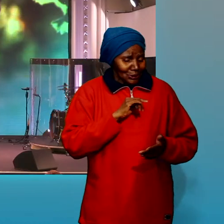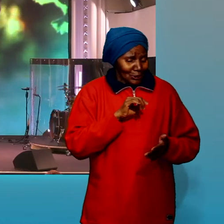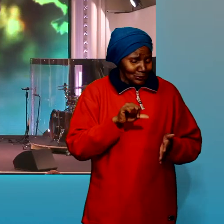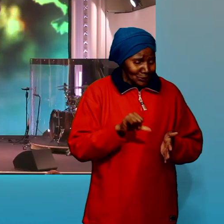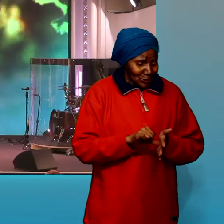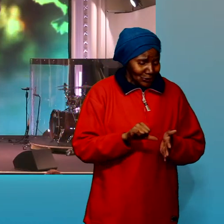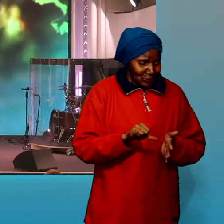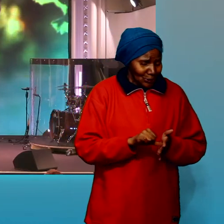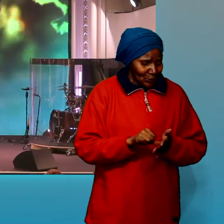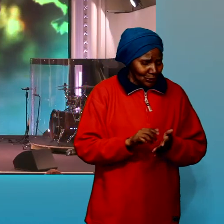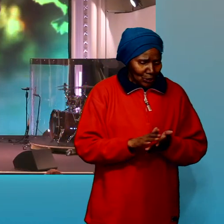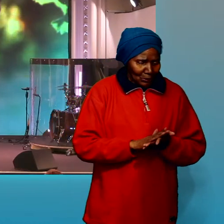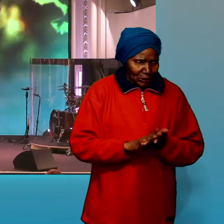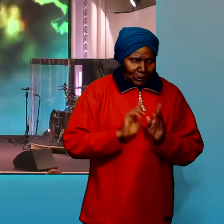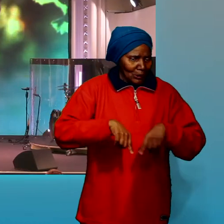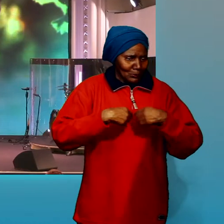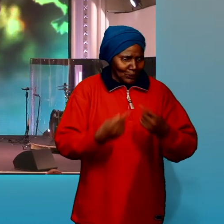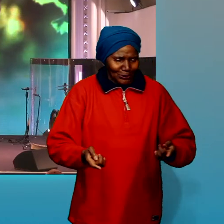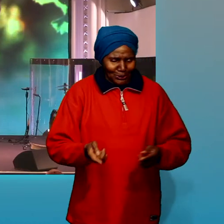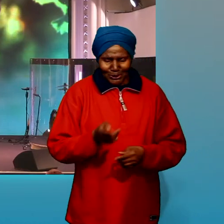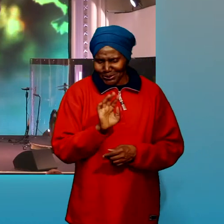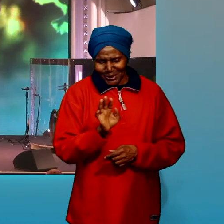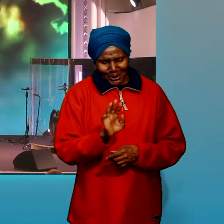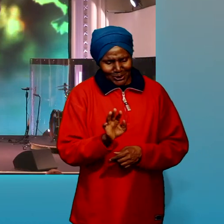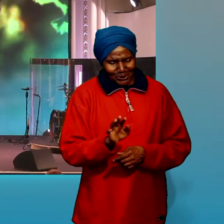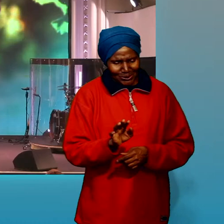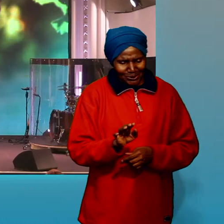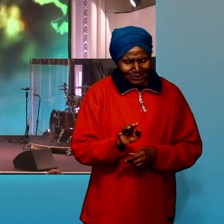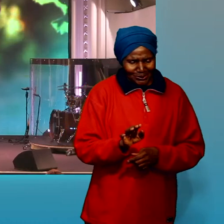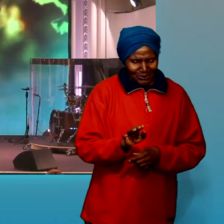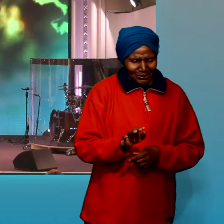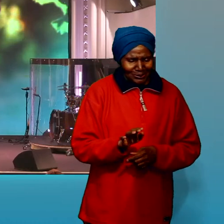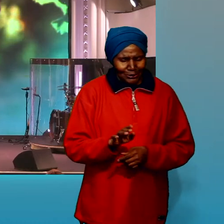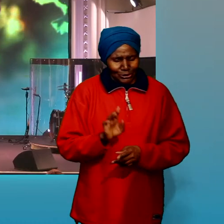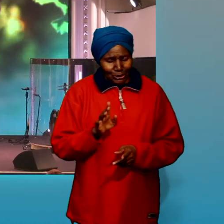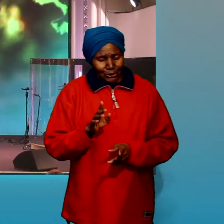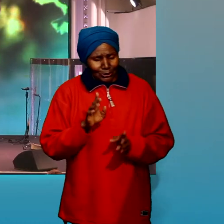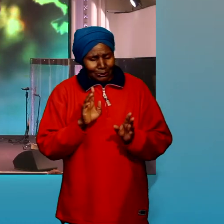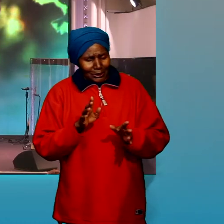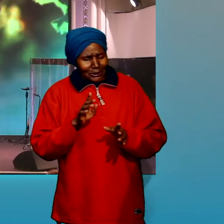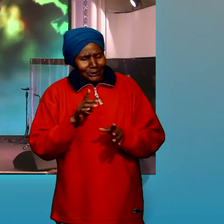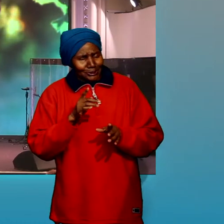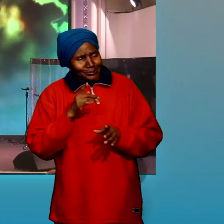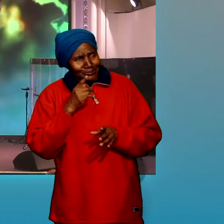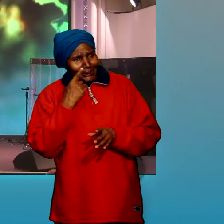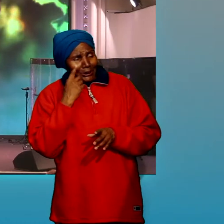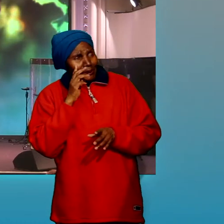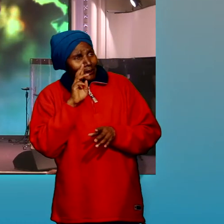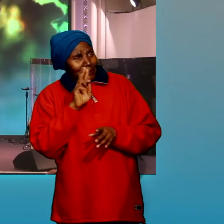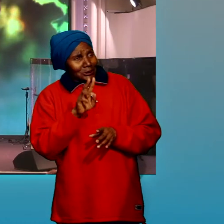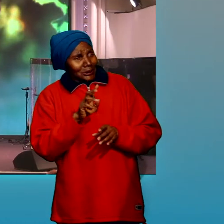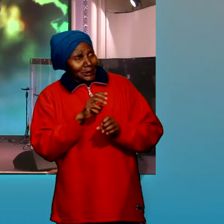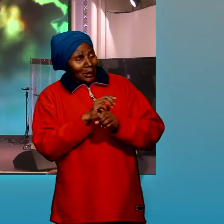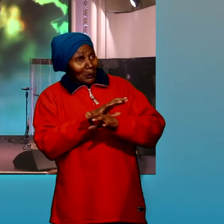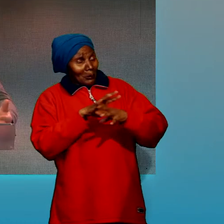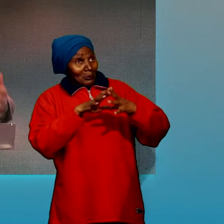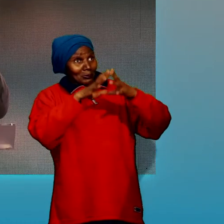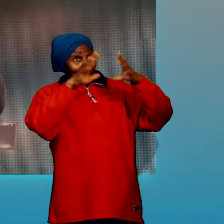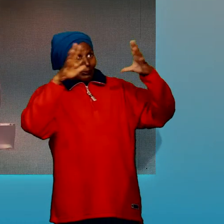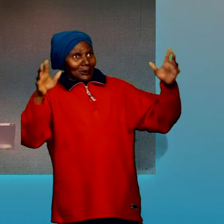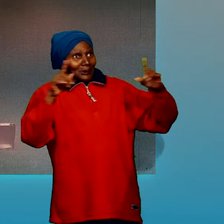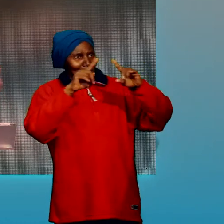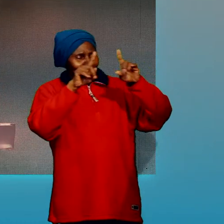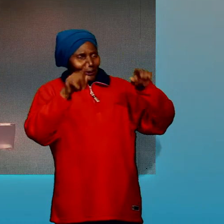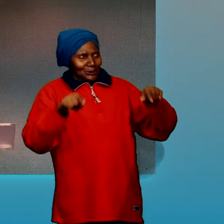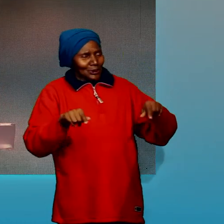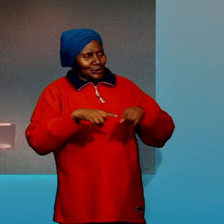not possible. Perspective is always key. Being able to see the greater, bigger picture, knowing and understanding